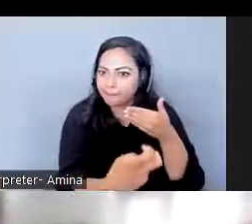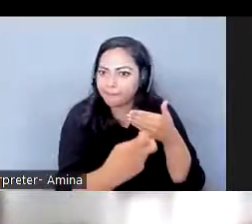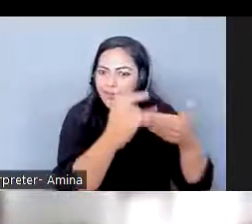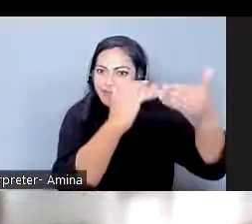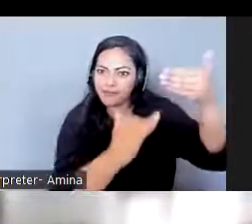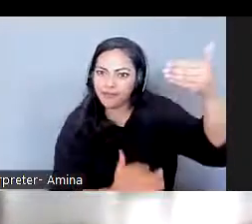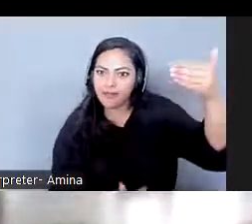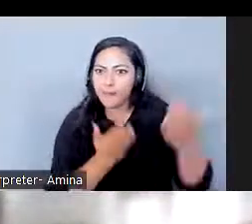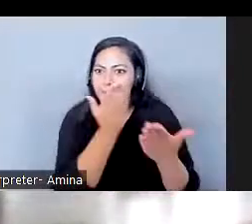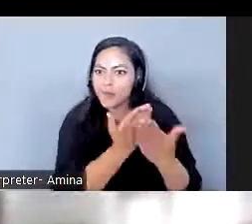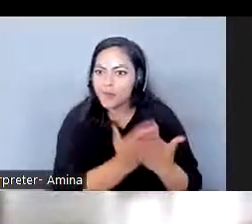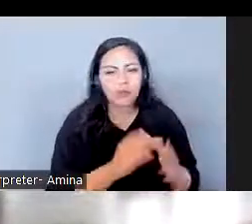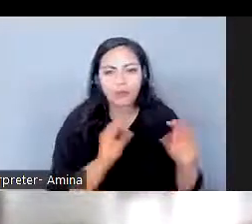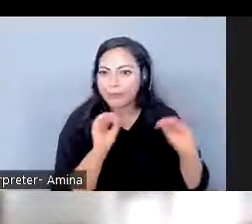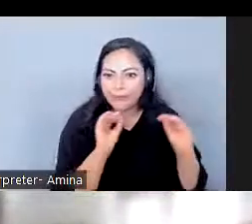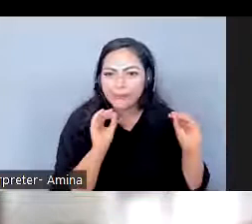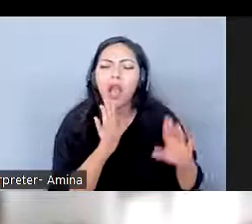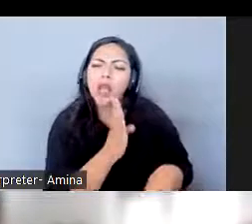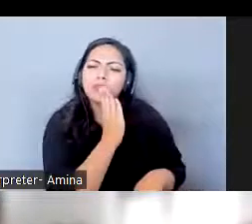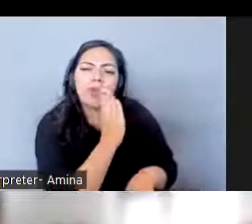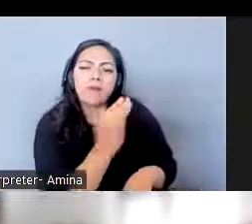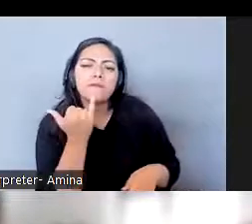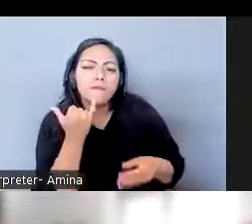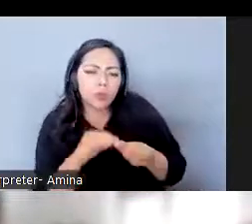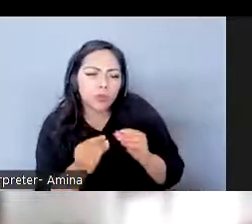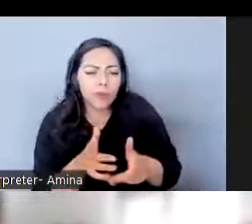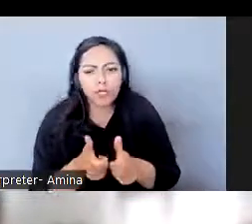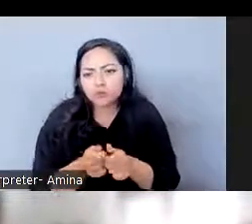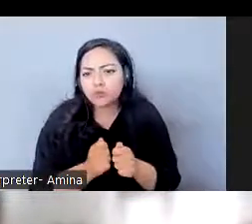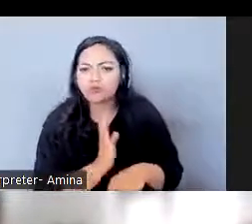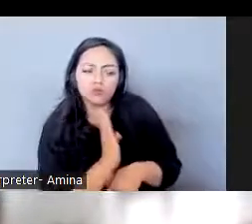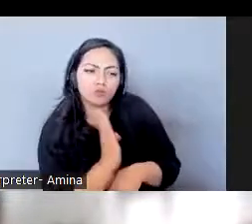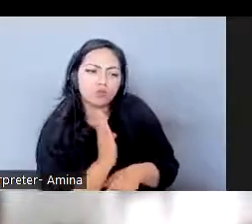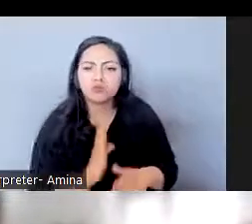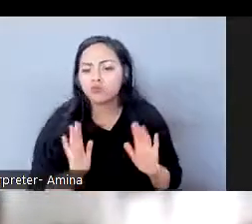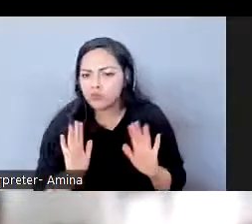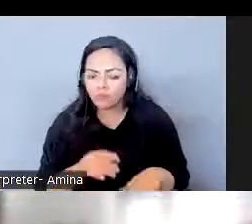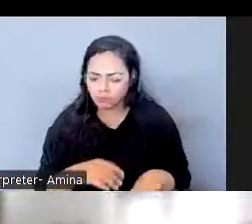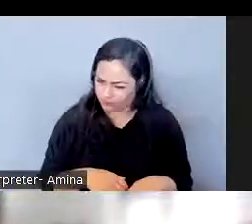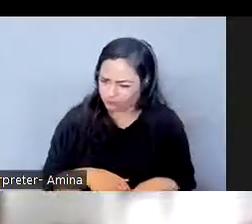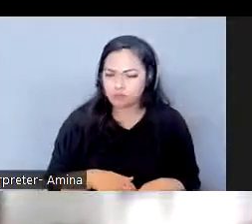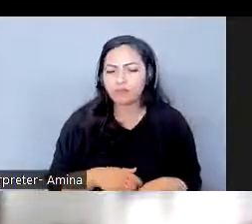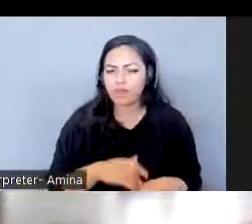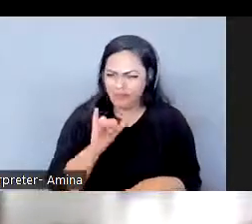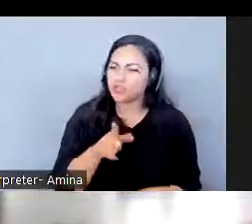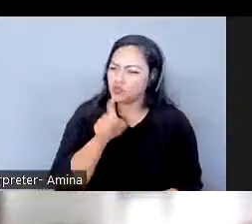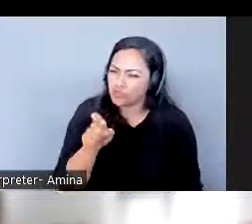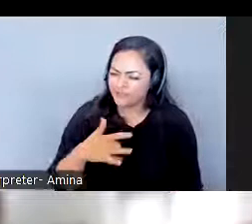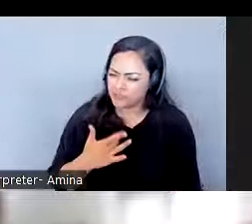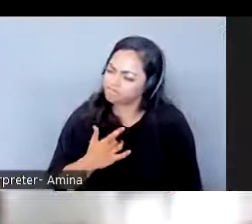there we have more of a personal relationship. The other part that comes up after that is don't tell anybody about this